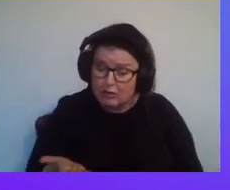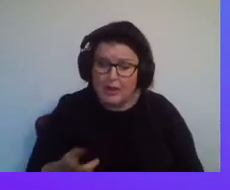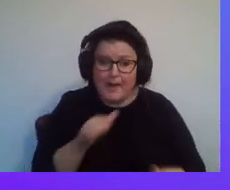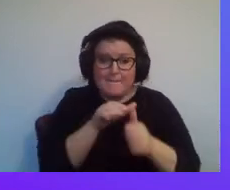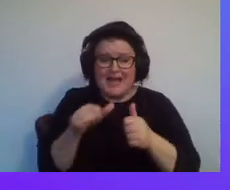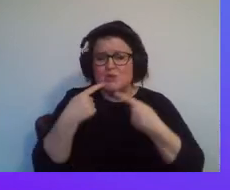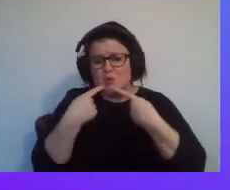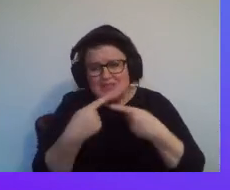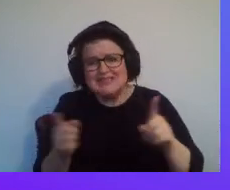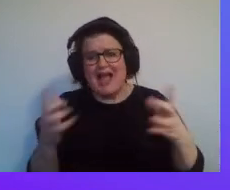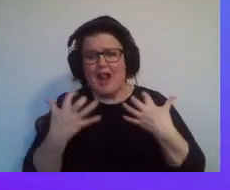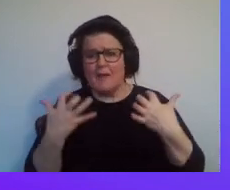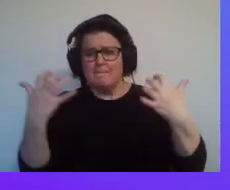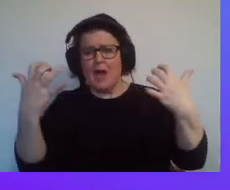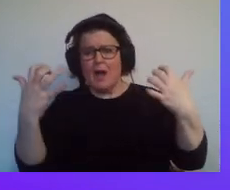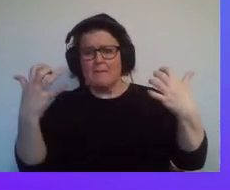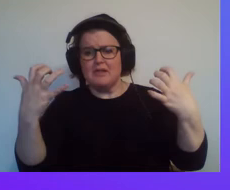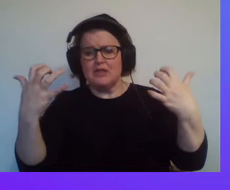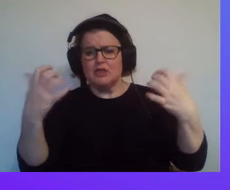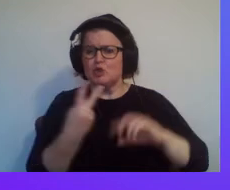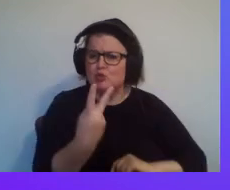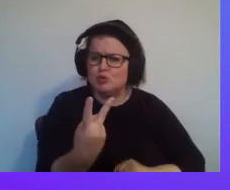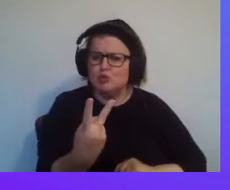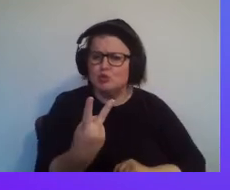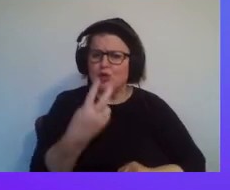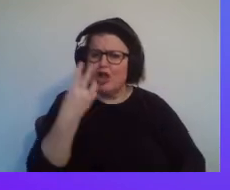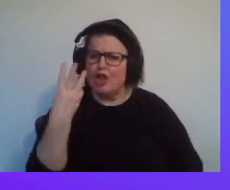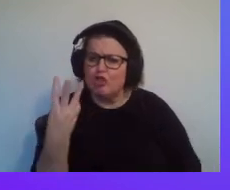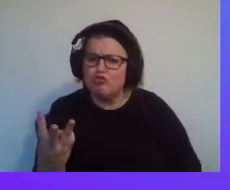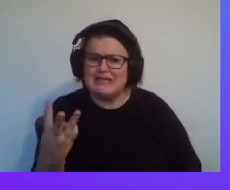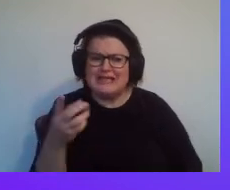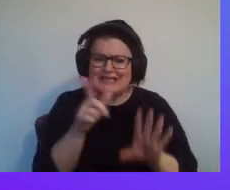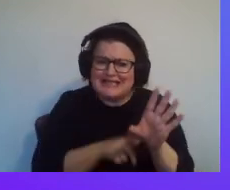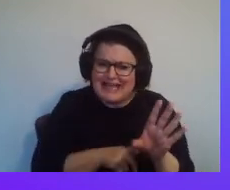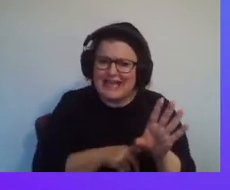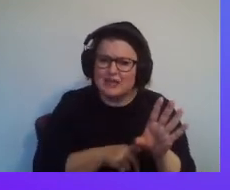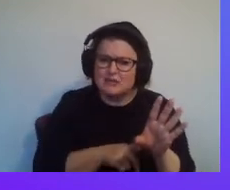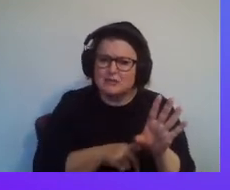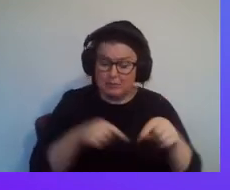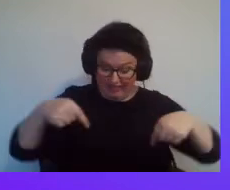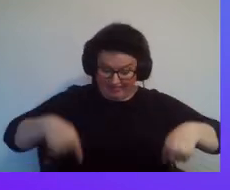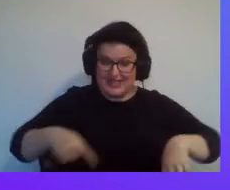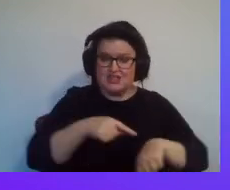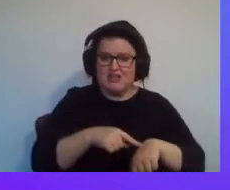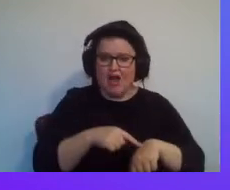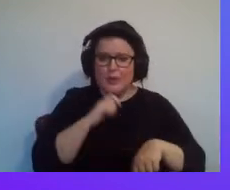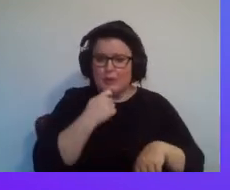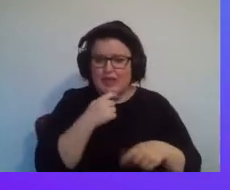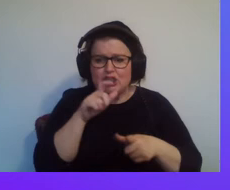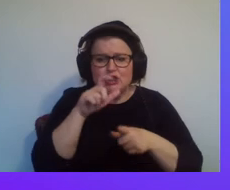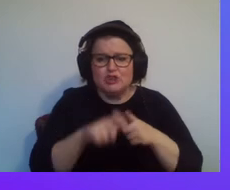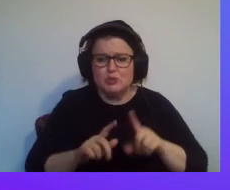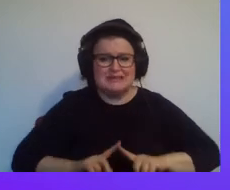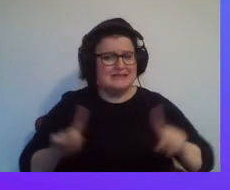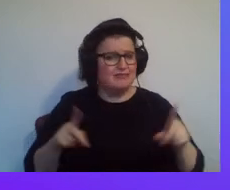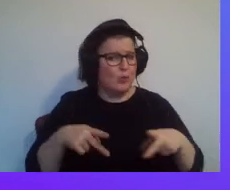ordinarily that would occur two years, maybe 3 years, but this is an exception? That first,